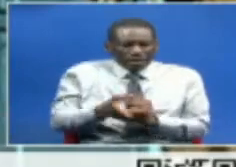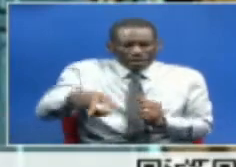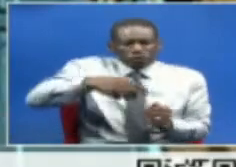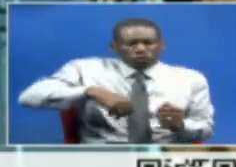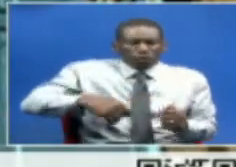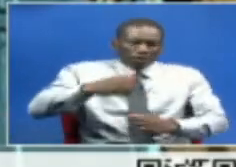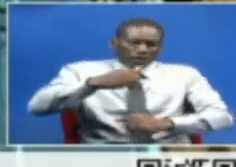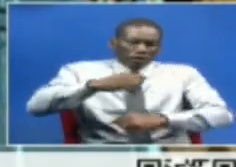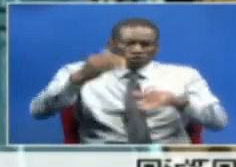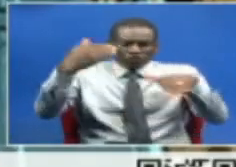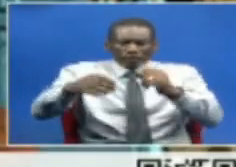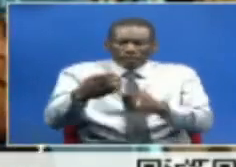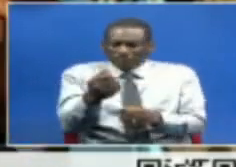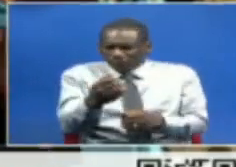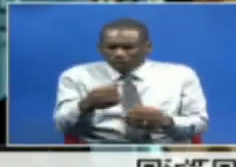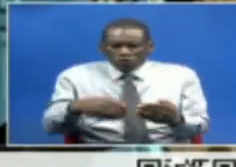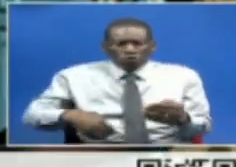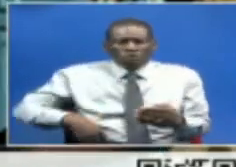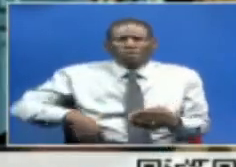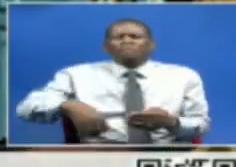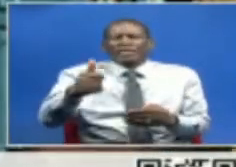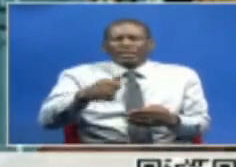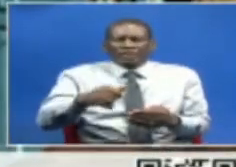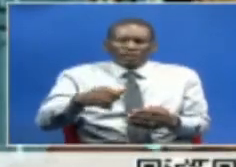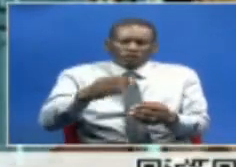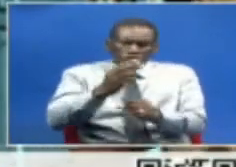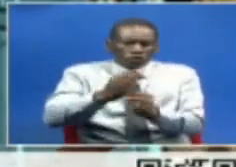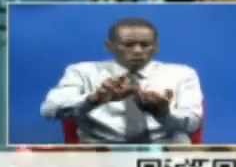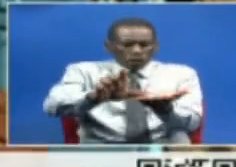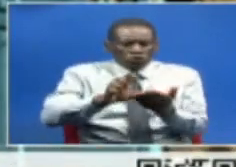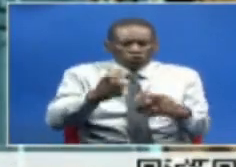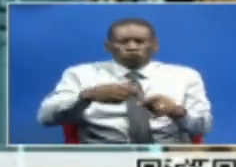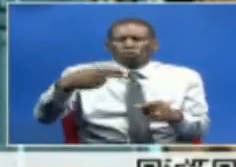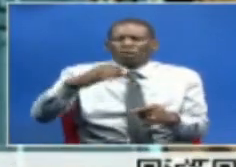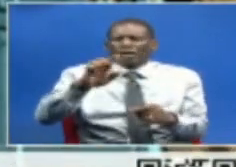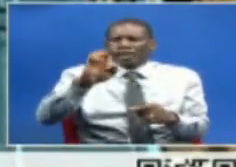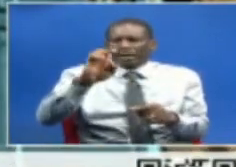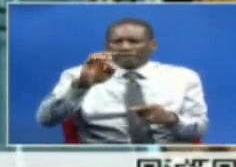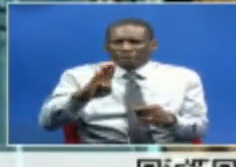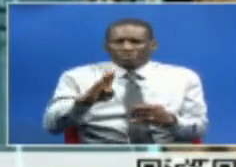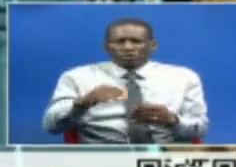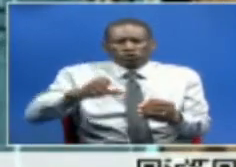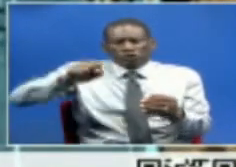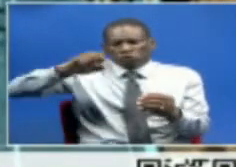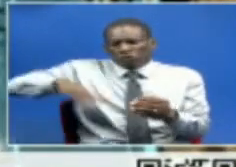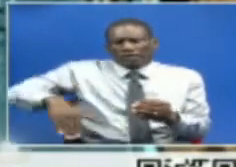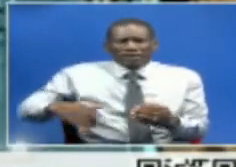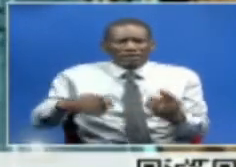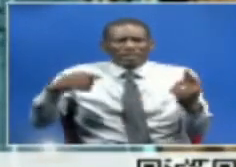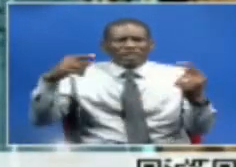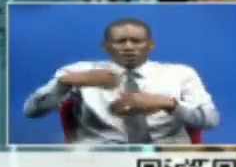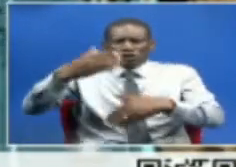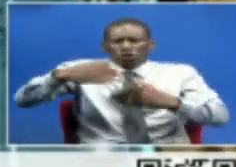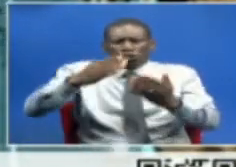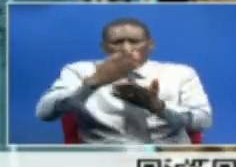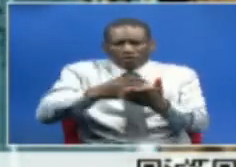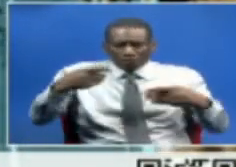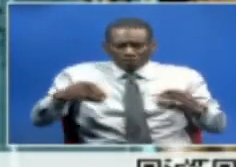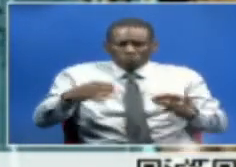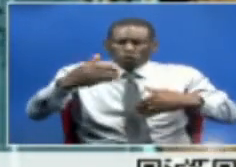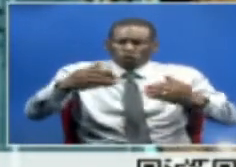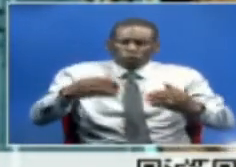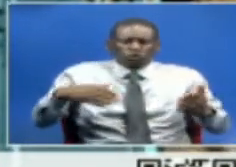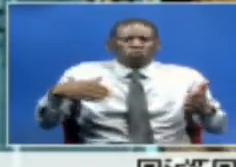we just pay for our school fees using the loan that we get from HELP. So they delayed mpaka almost watu wengine tukaribu